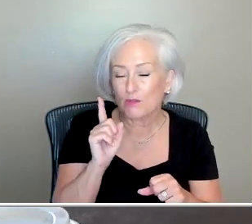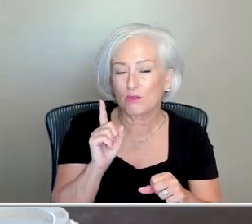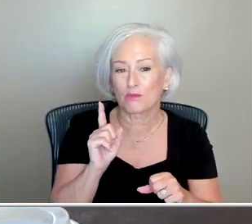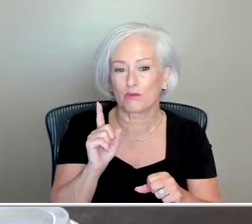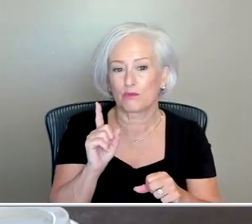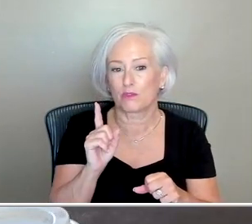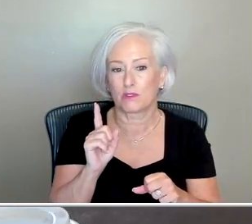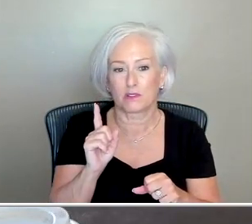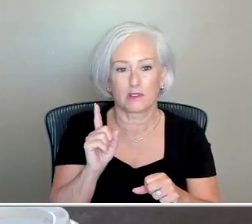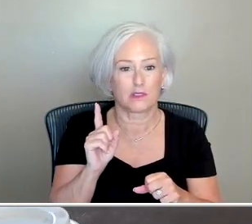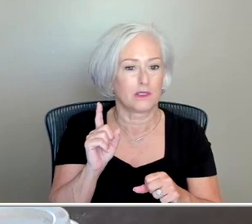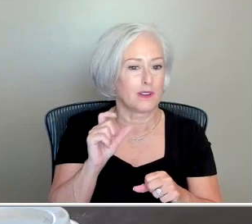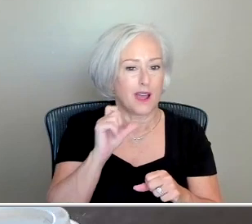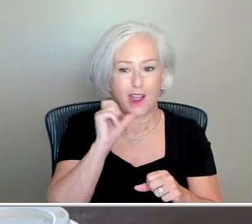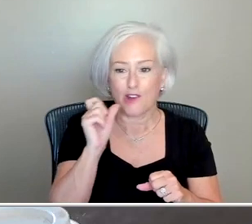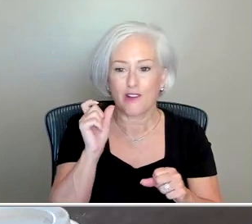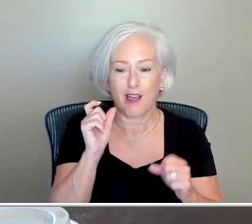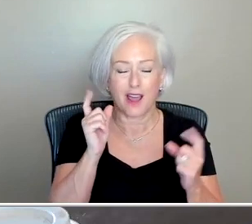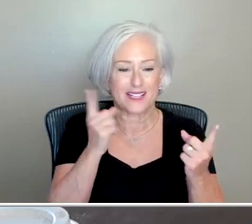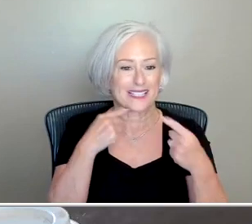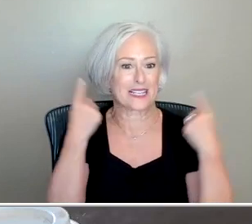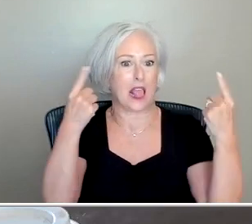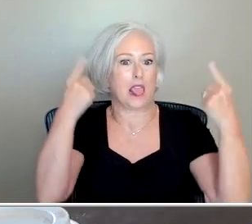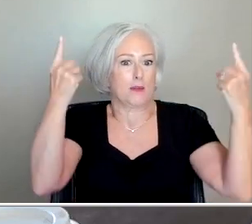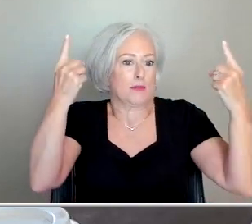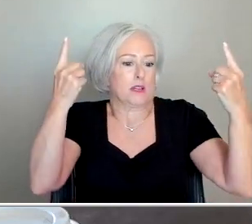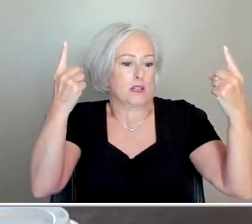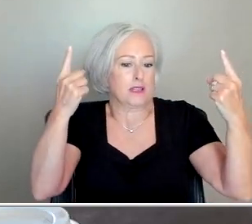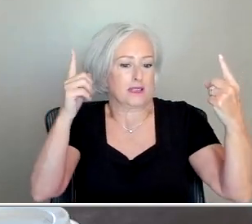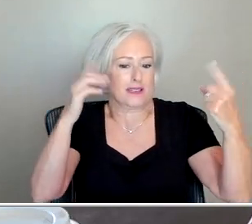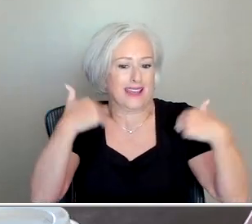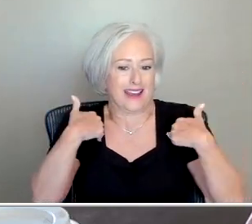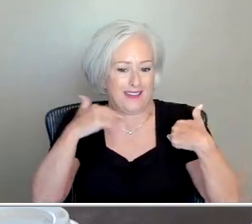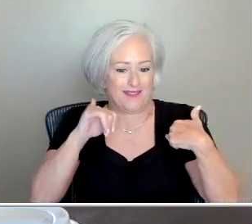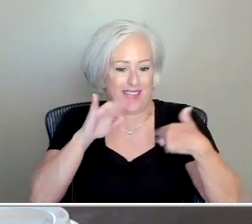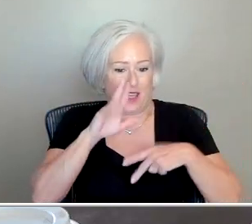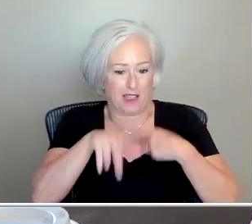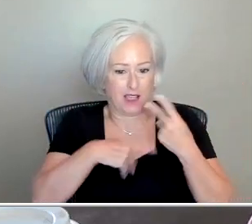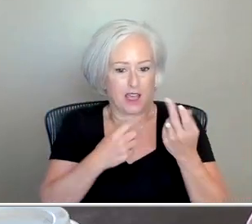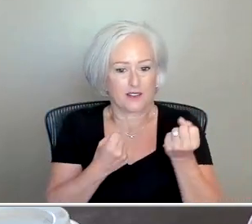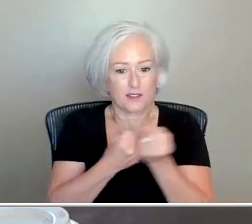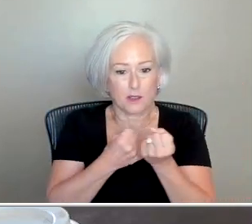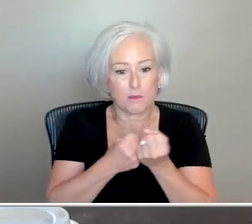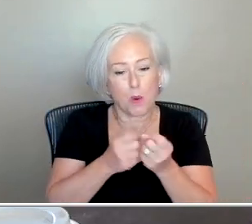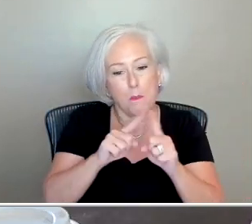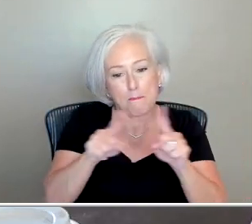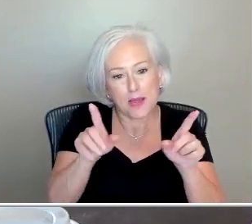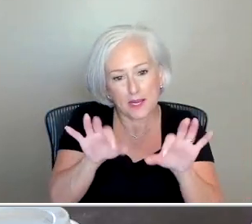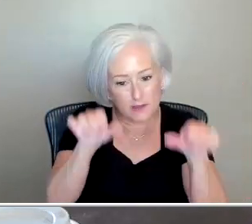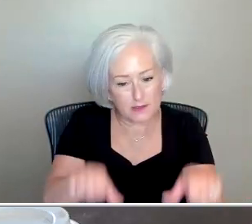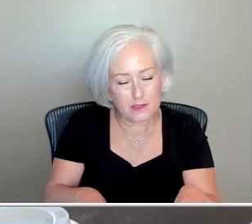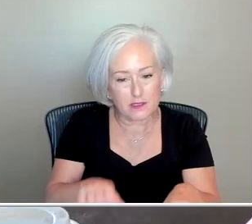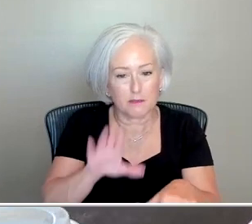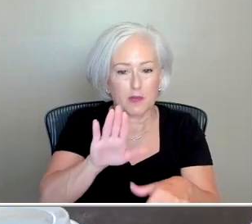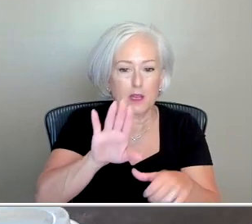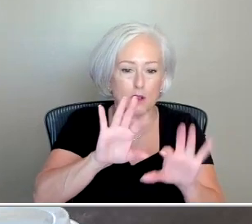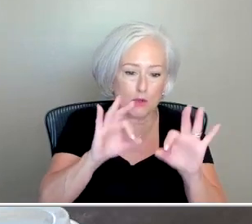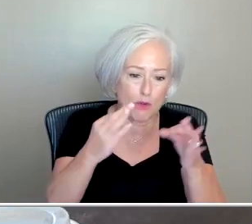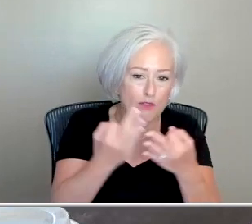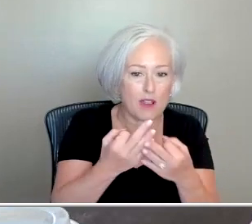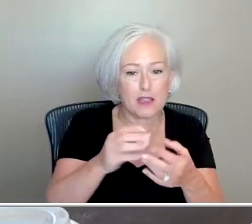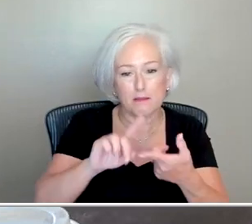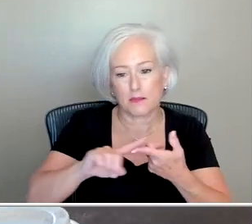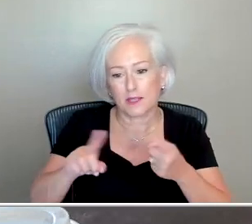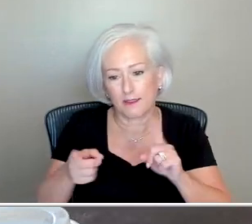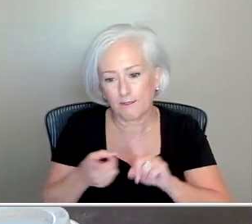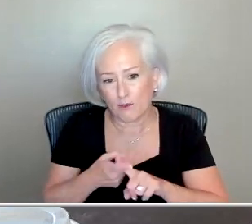be celebrities and get that kind of support, but develop your support system, your family, your friends, and get that positive